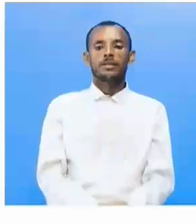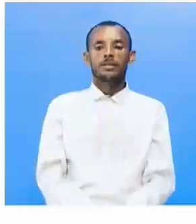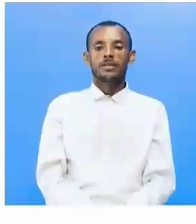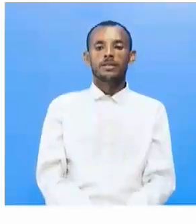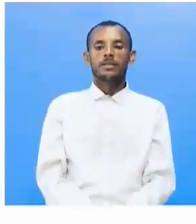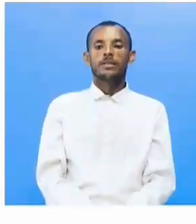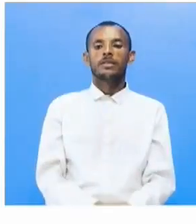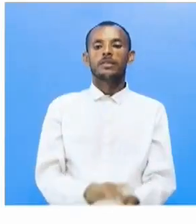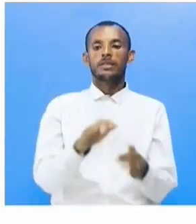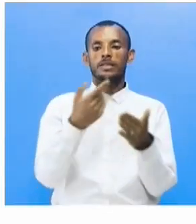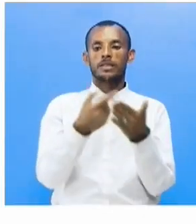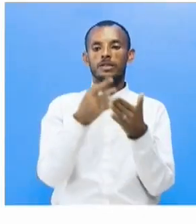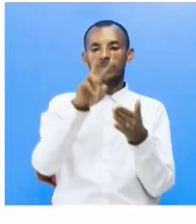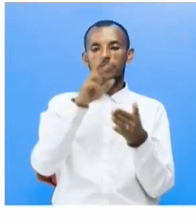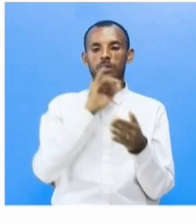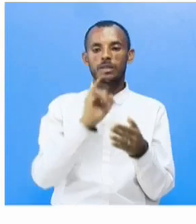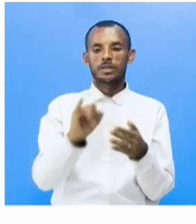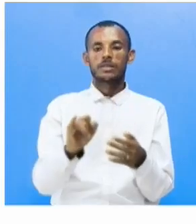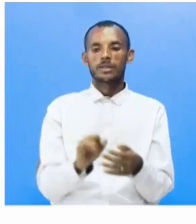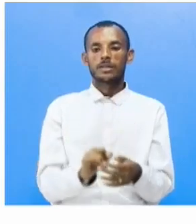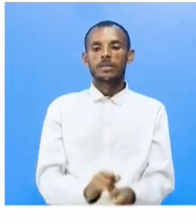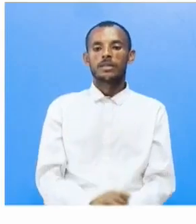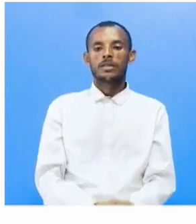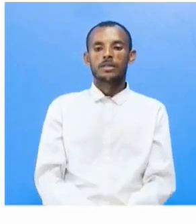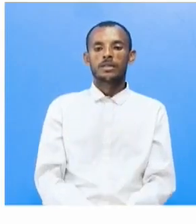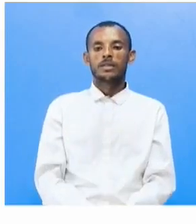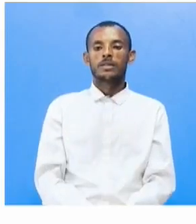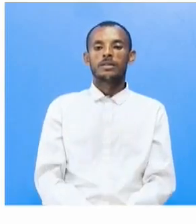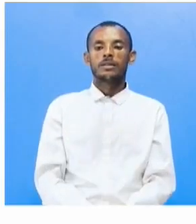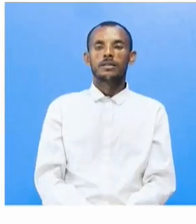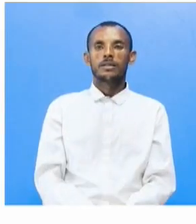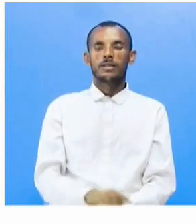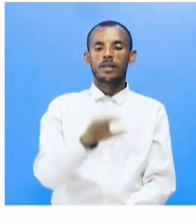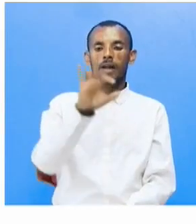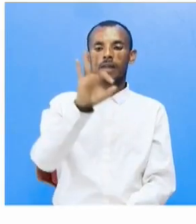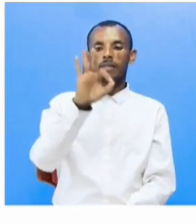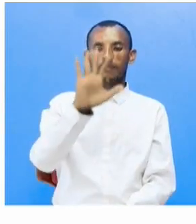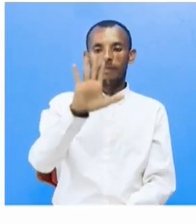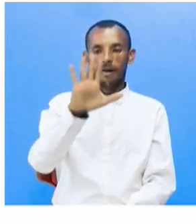the difference of these two it is 95x,